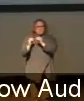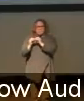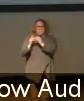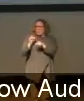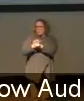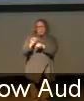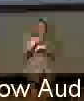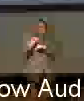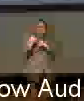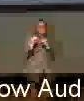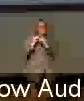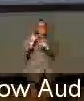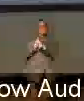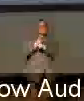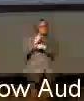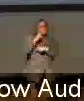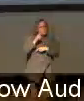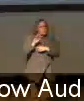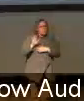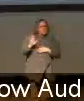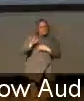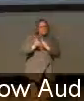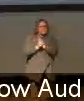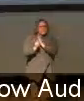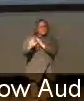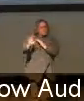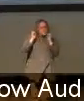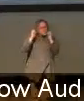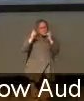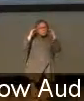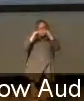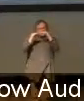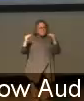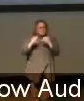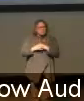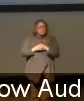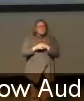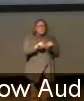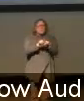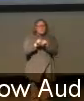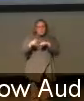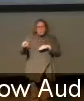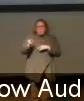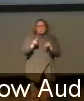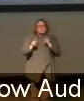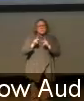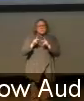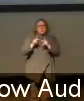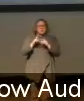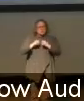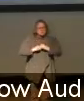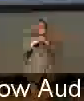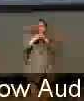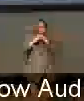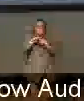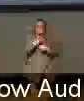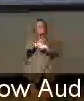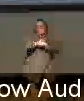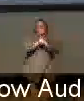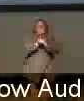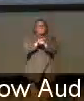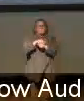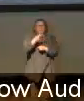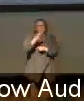more appropriate for their skills and education. They've also stood up a COVID hotline, which is 7 days a week, that